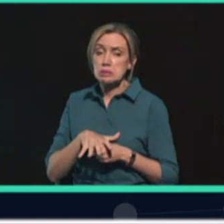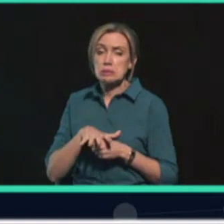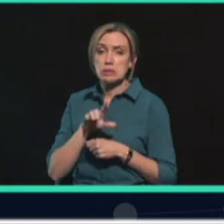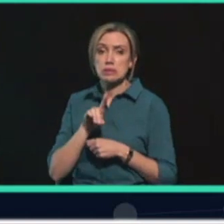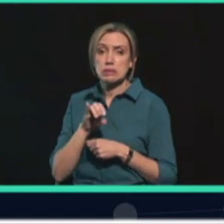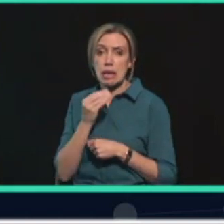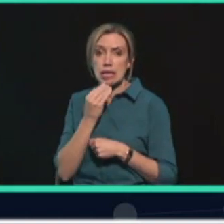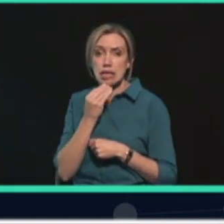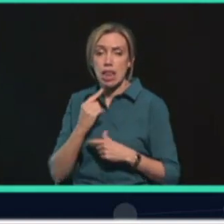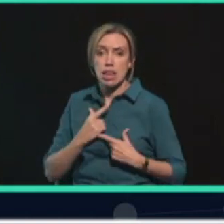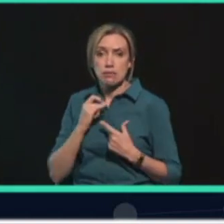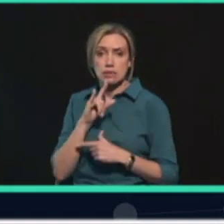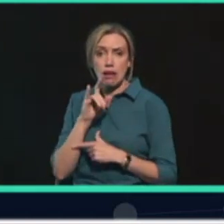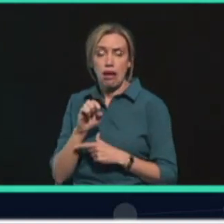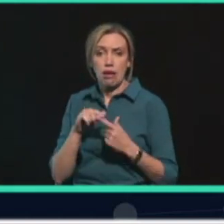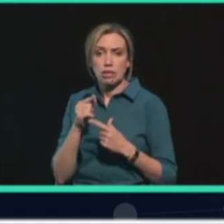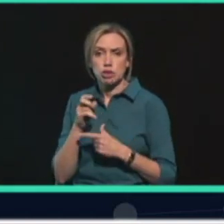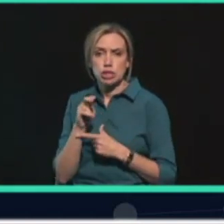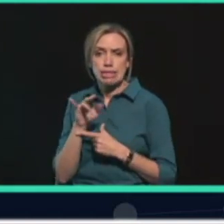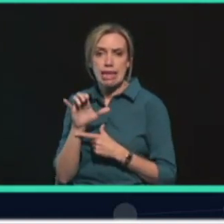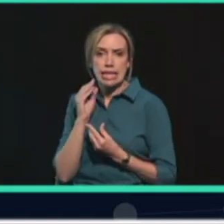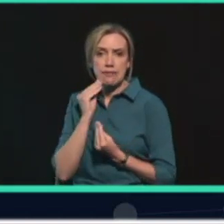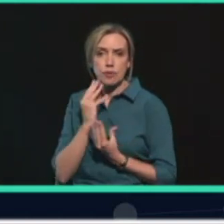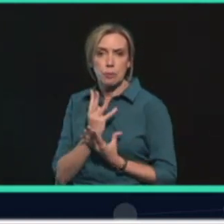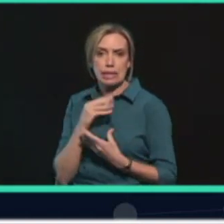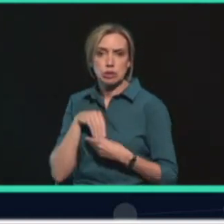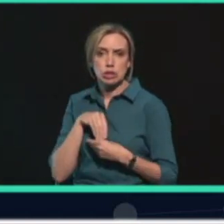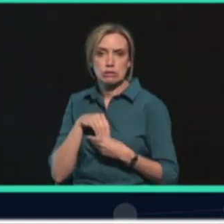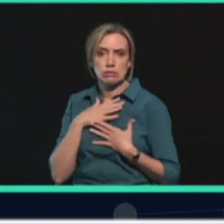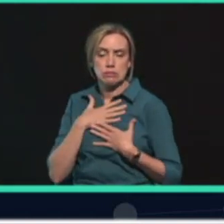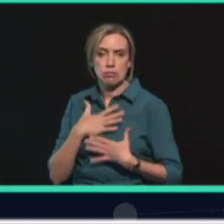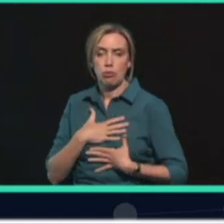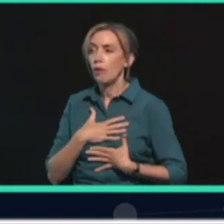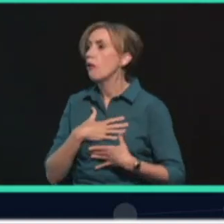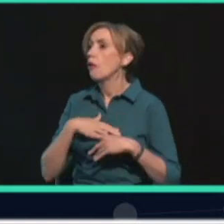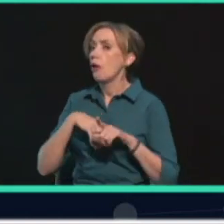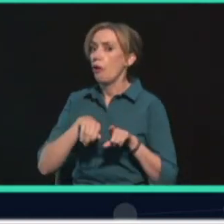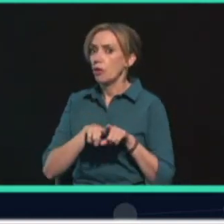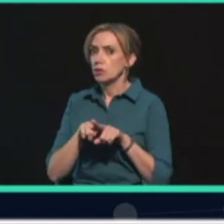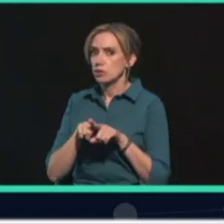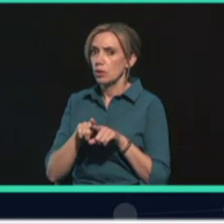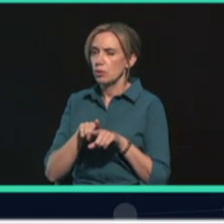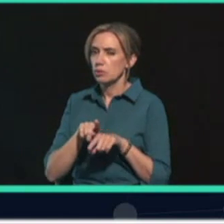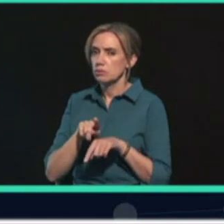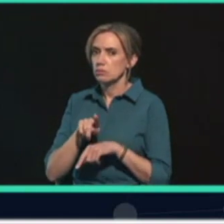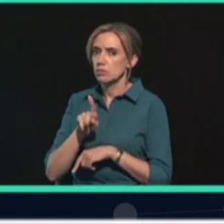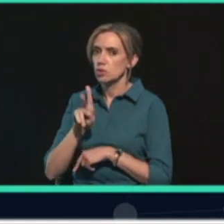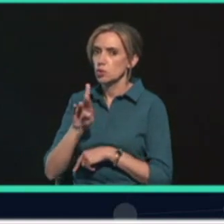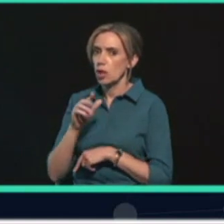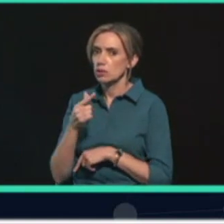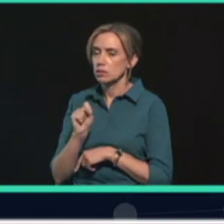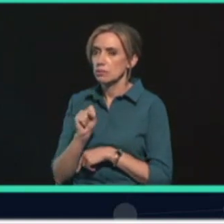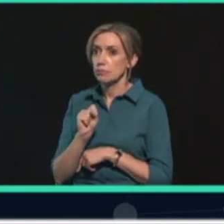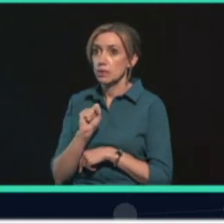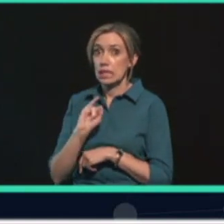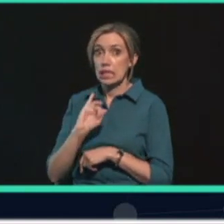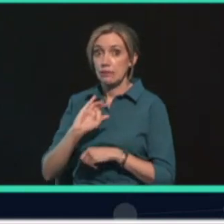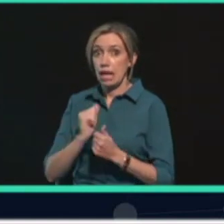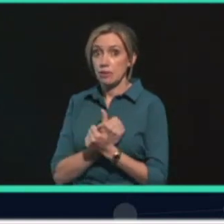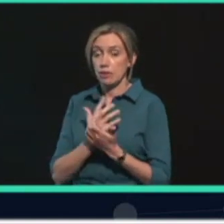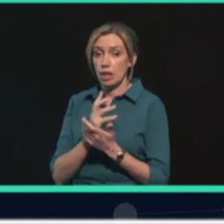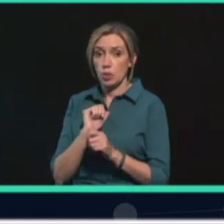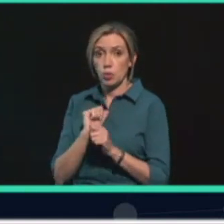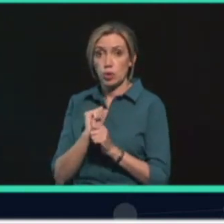lifestyle, genetics and inflammation, and also, of course, drugs. So if everything works well, we live in